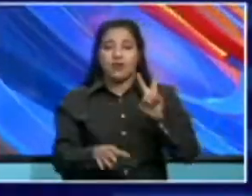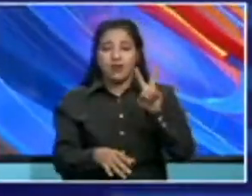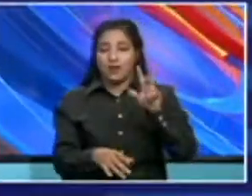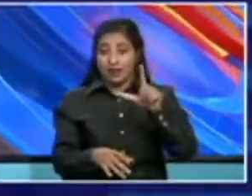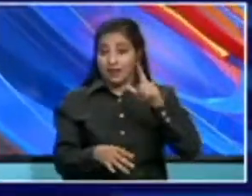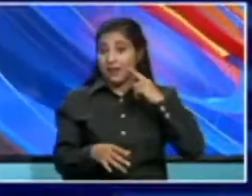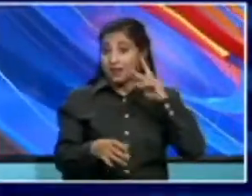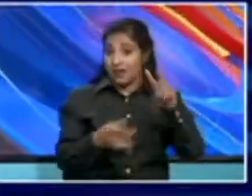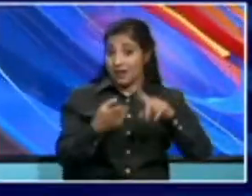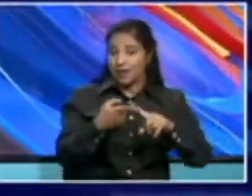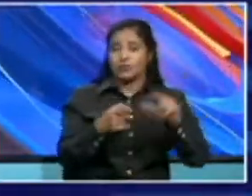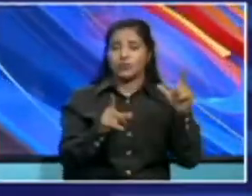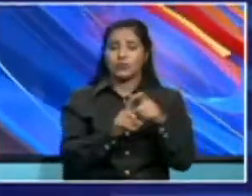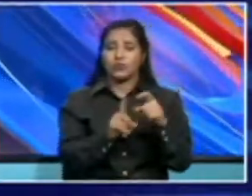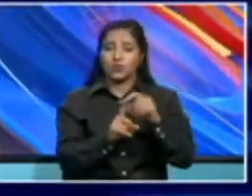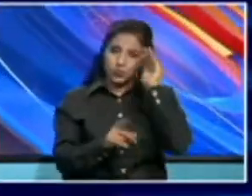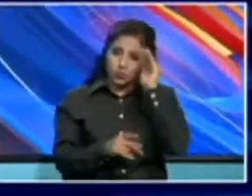Doordarshan.